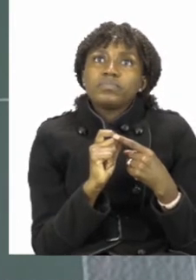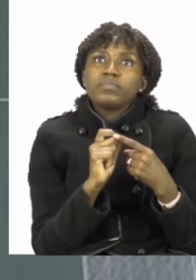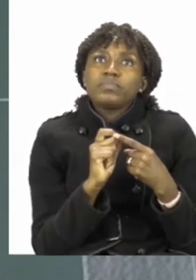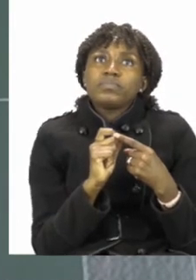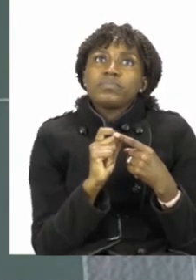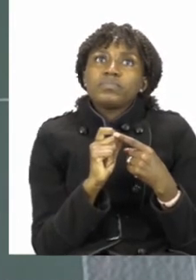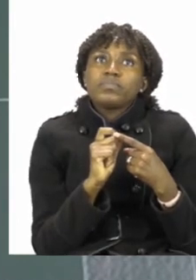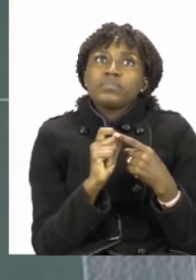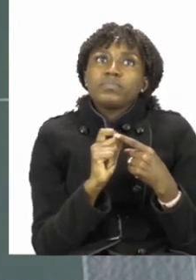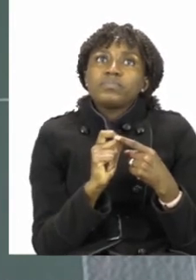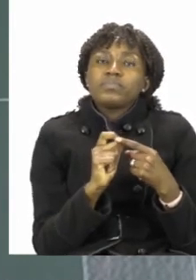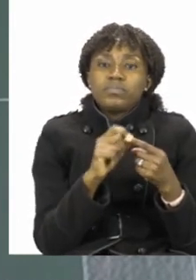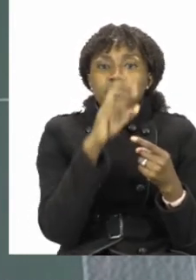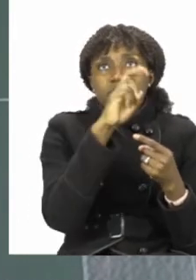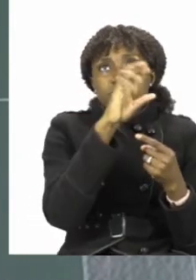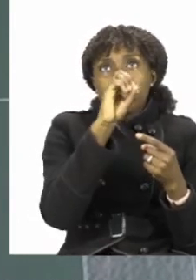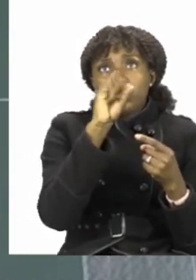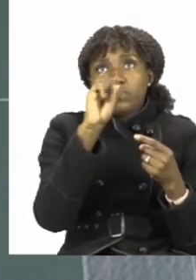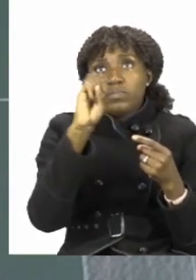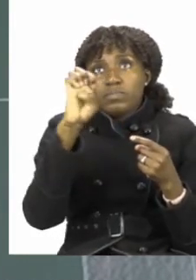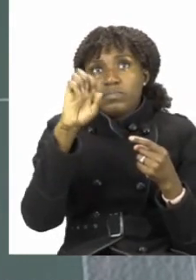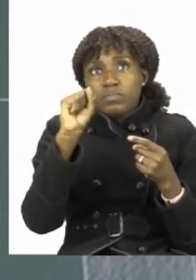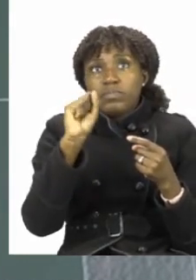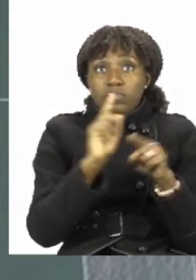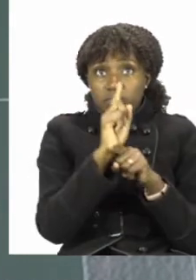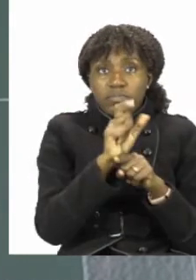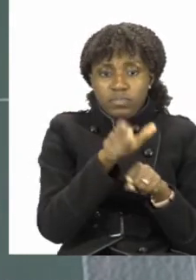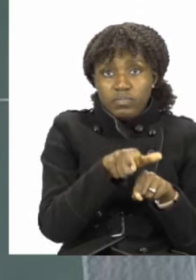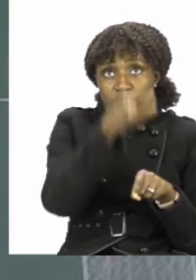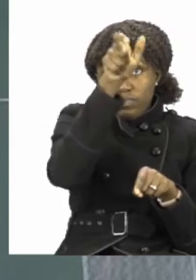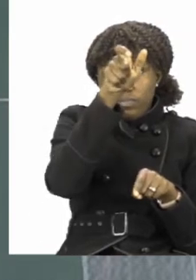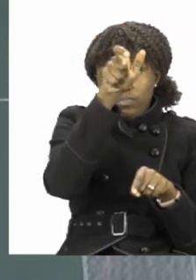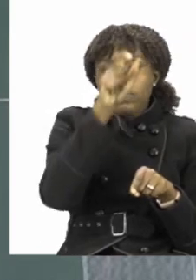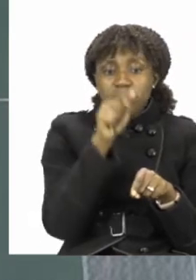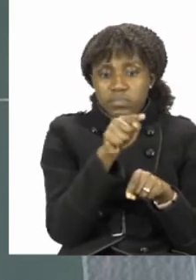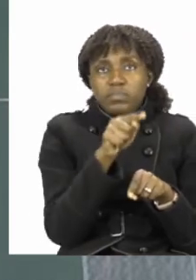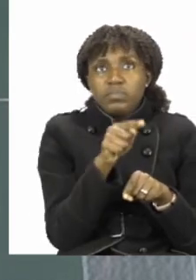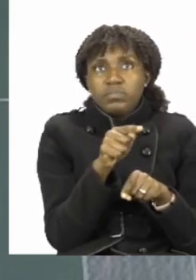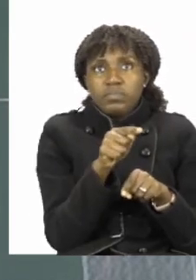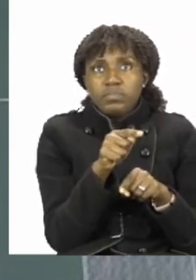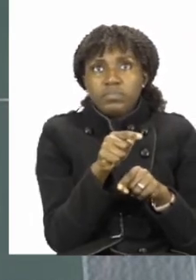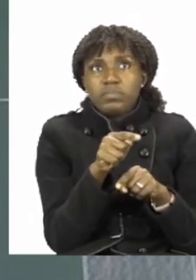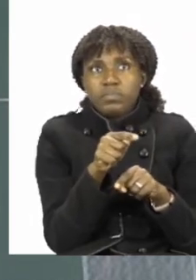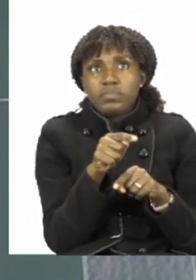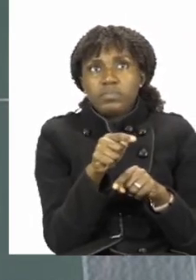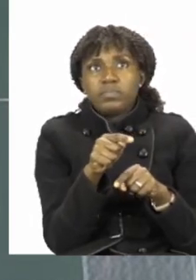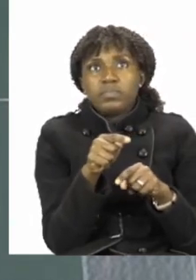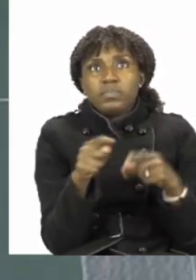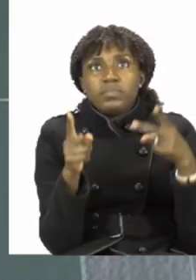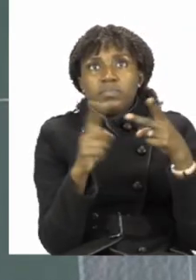So, the roses are first, which means the roses will be the first one that you have to draw